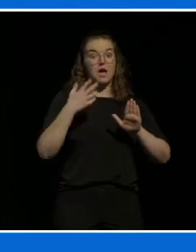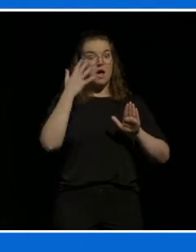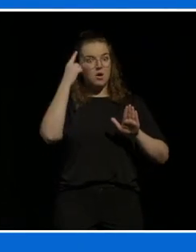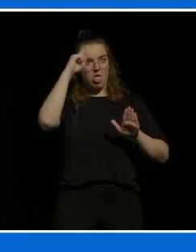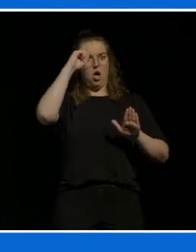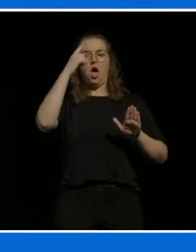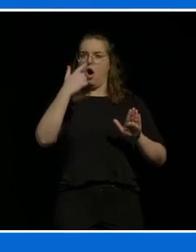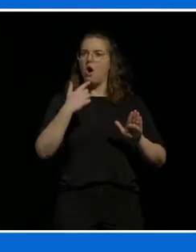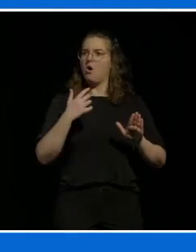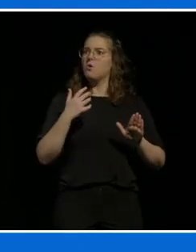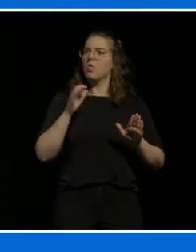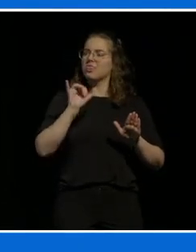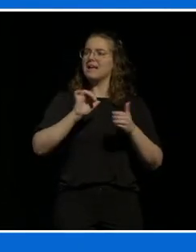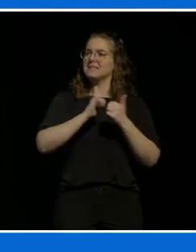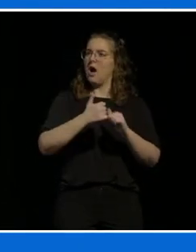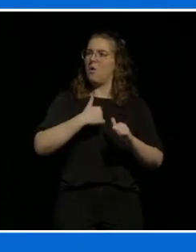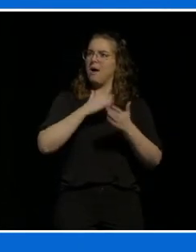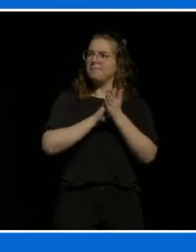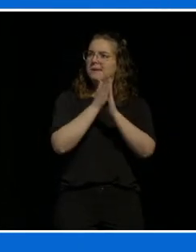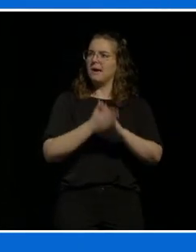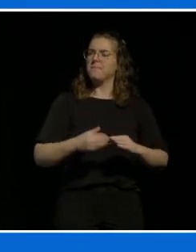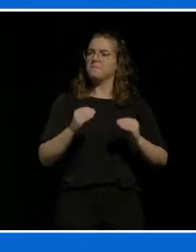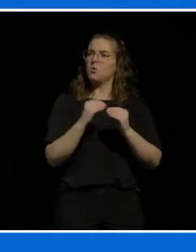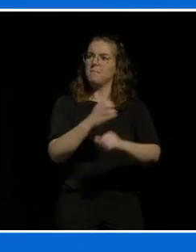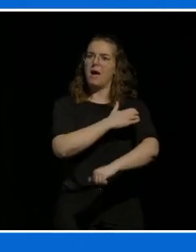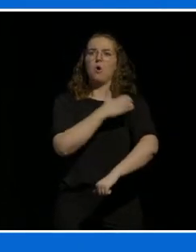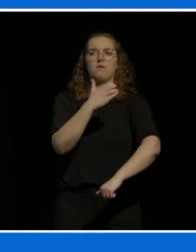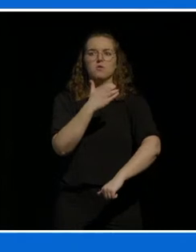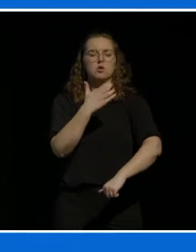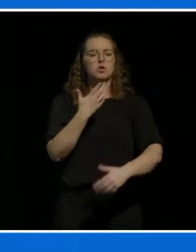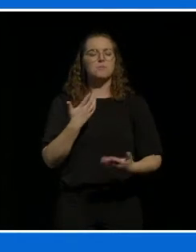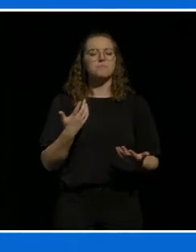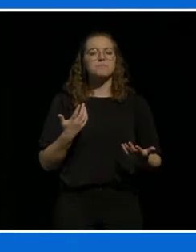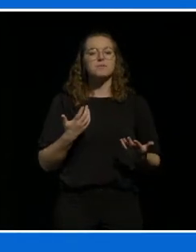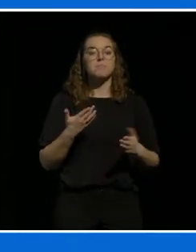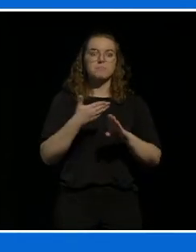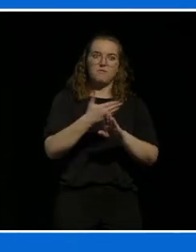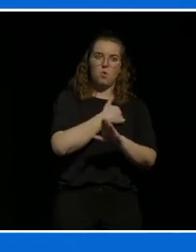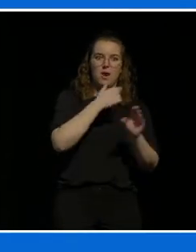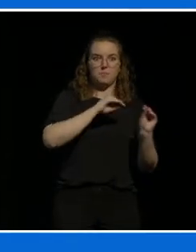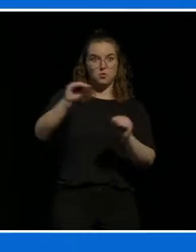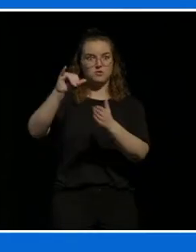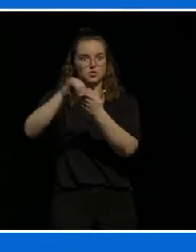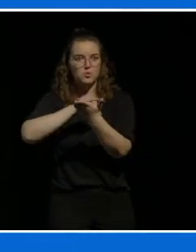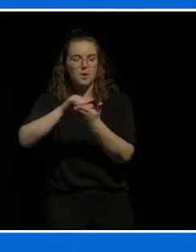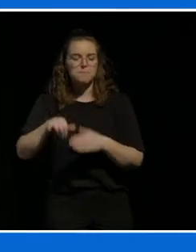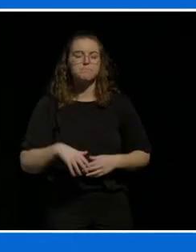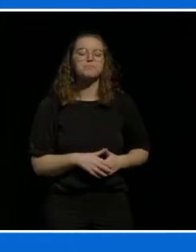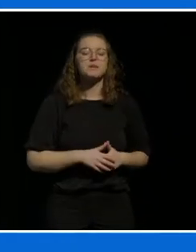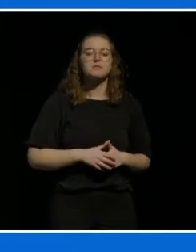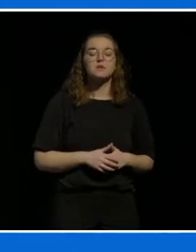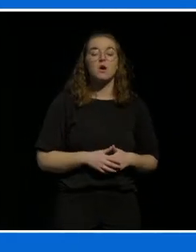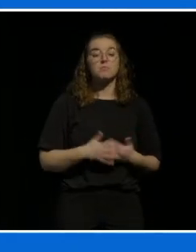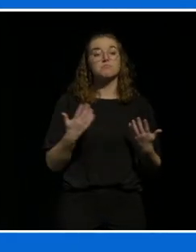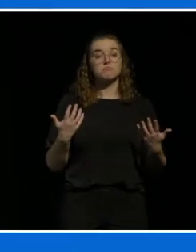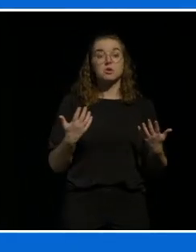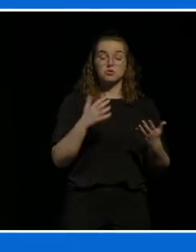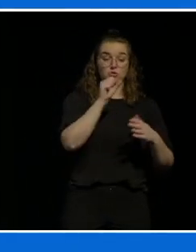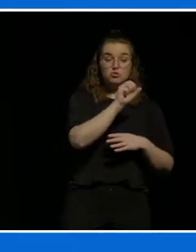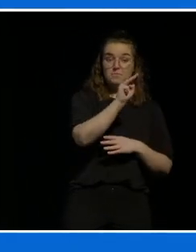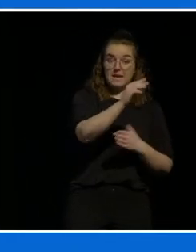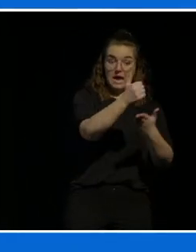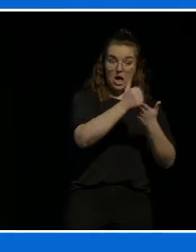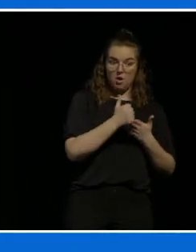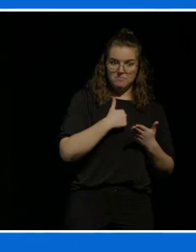most powerful voice in the room at a young age when I went to a city like New York. And so on one hand, social media afforded me the opportunities